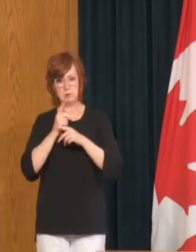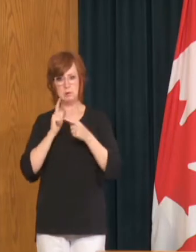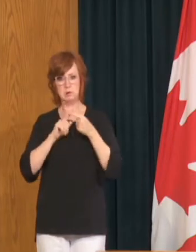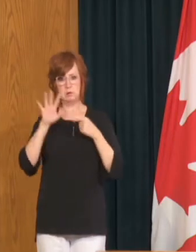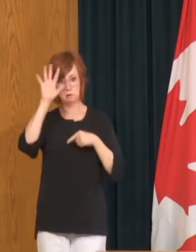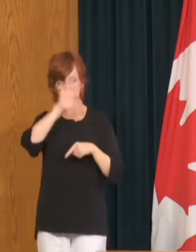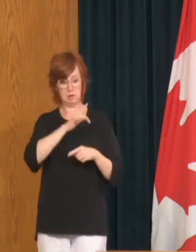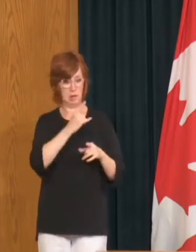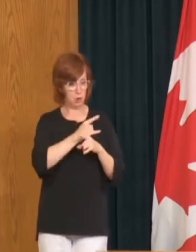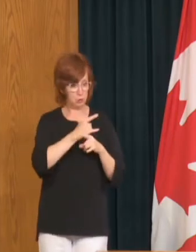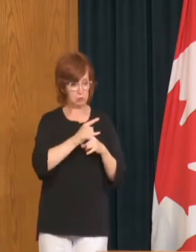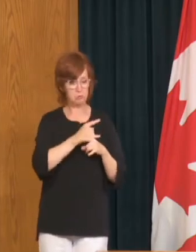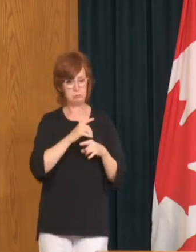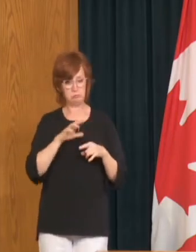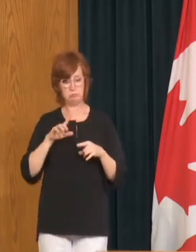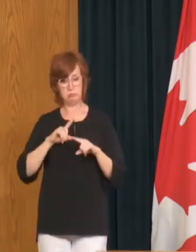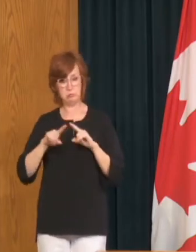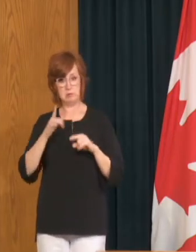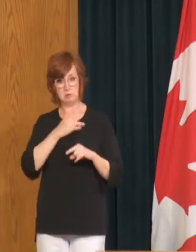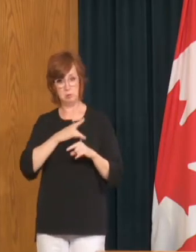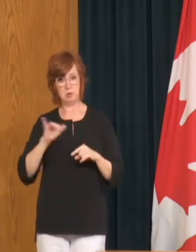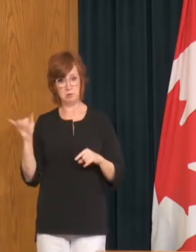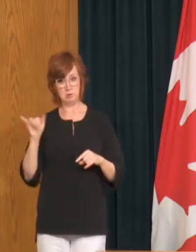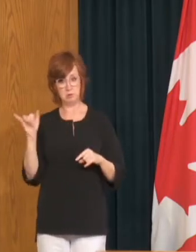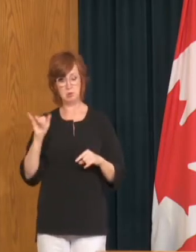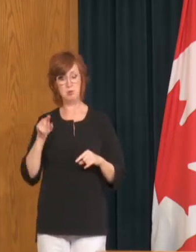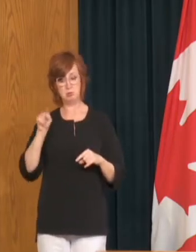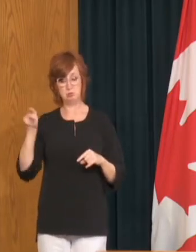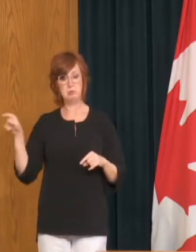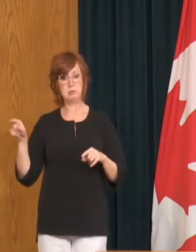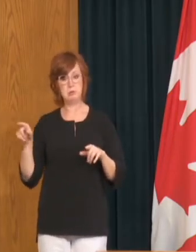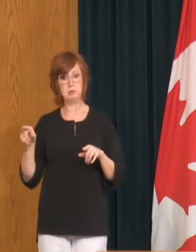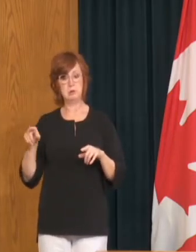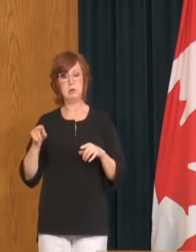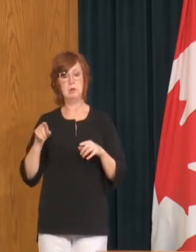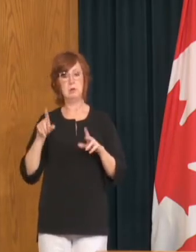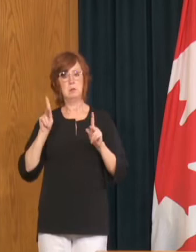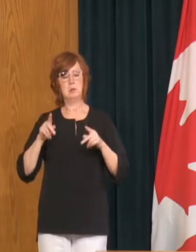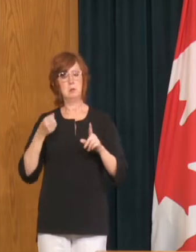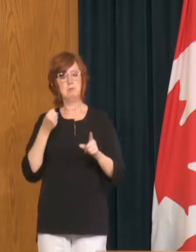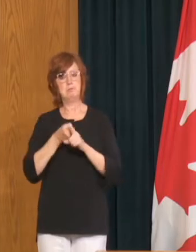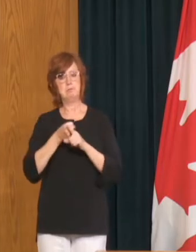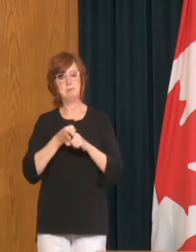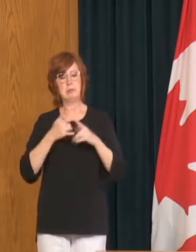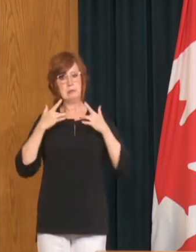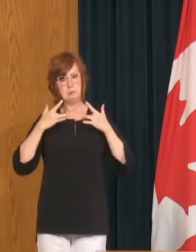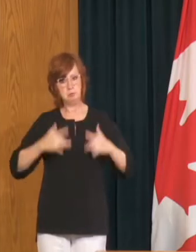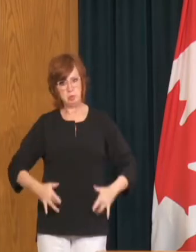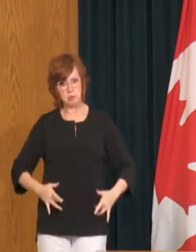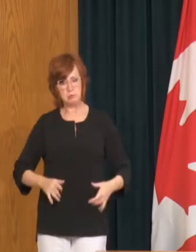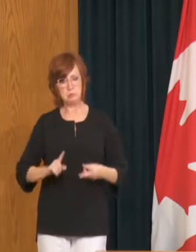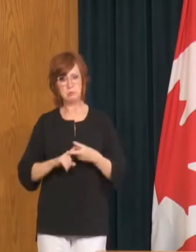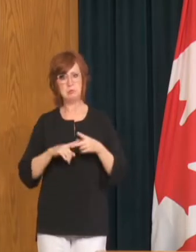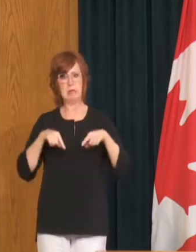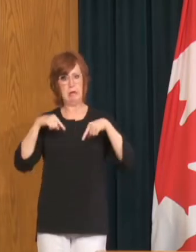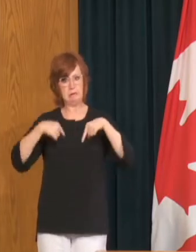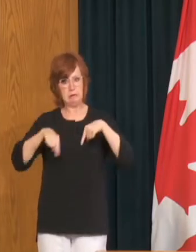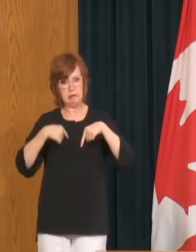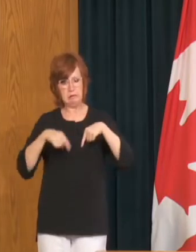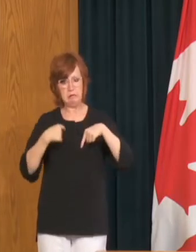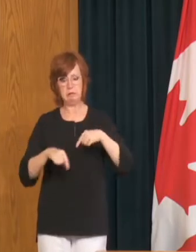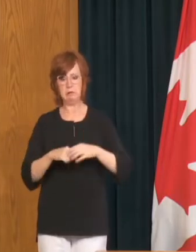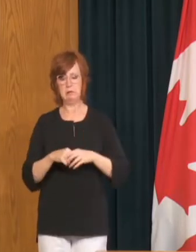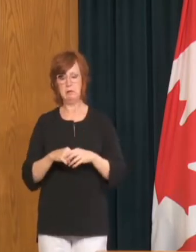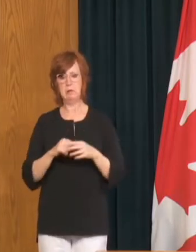Saskatchewan, as well as many other provinces, have seen challenges with anxiety, depression, other substance use issues,